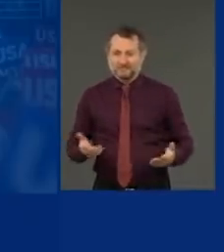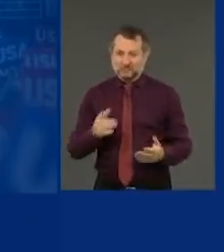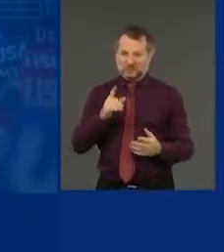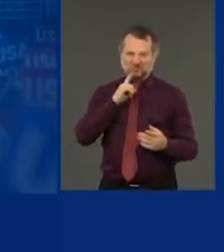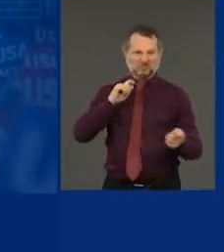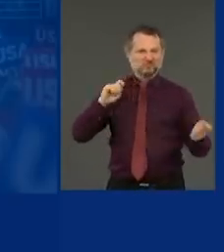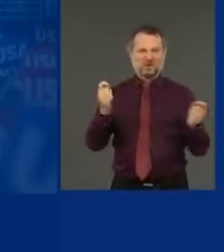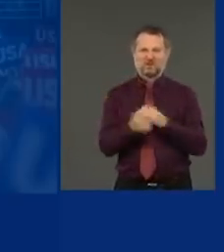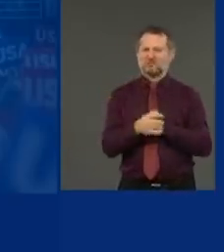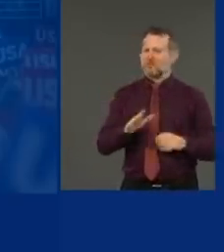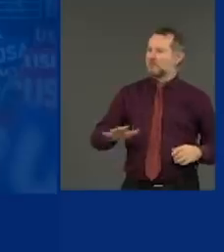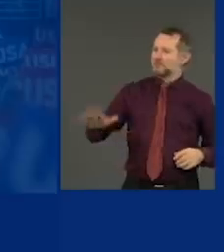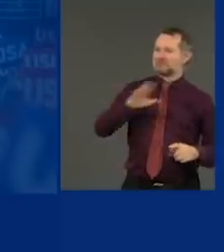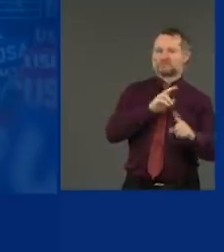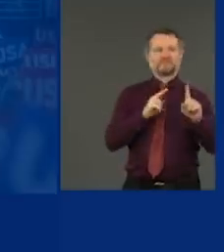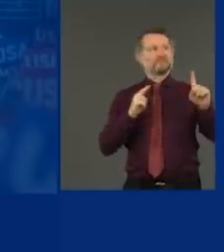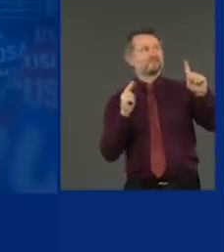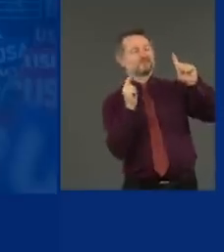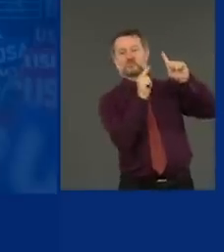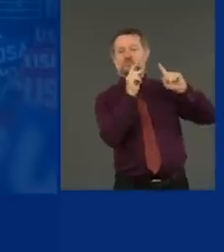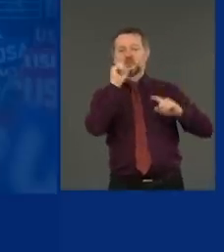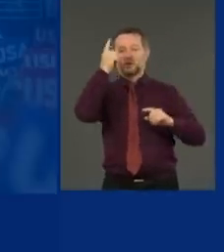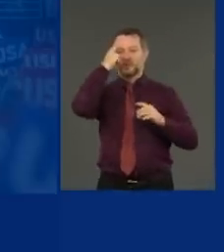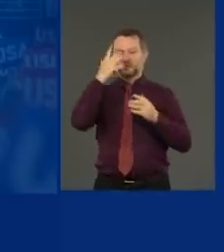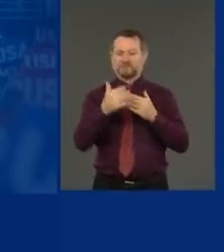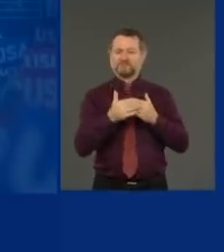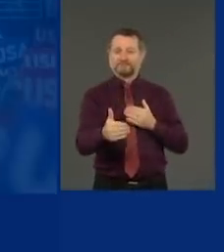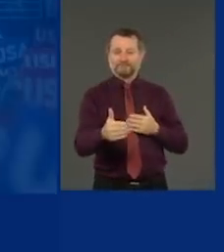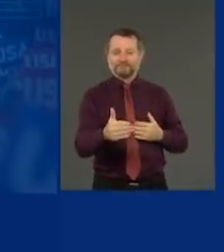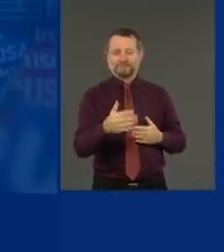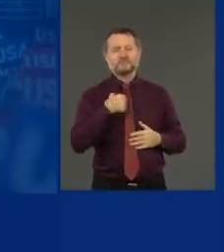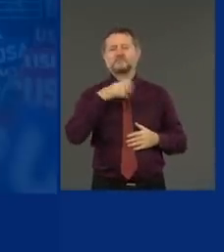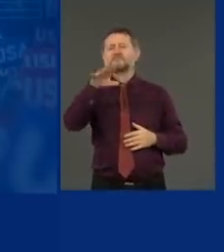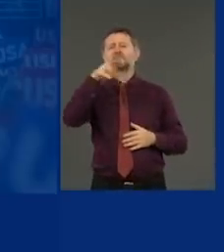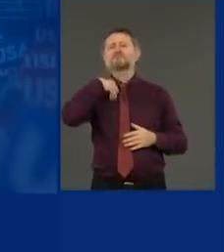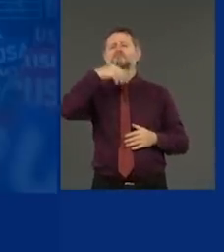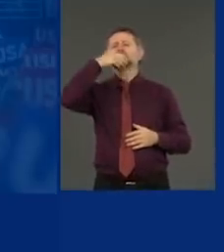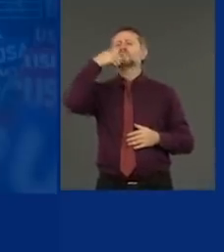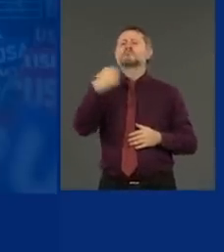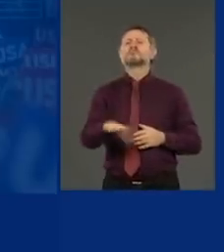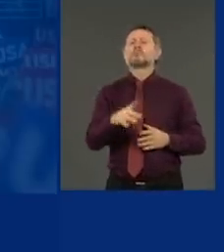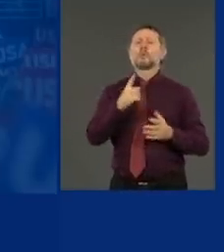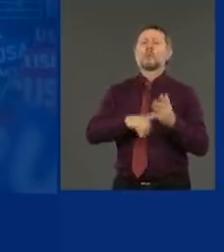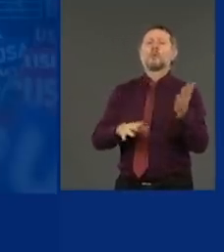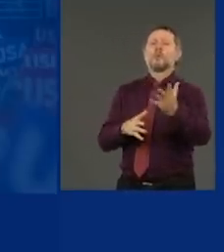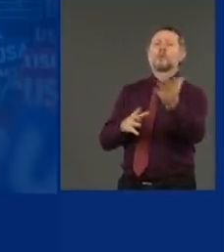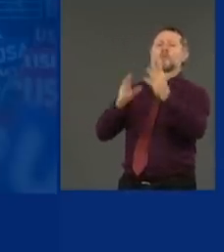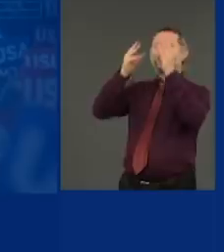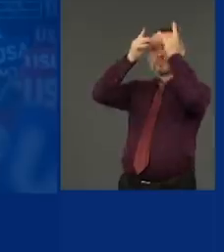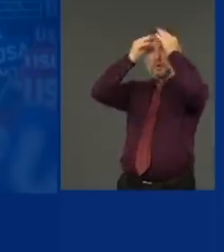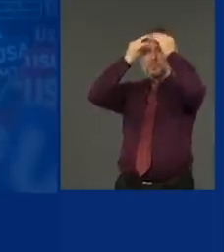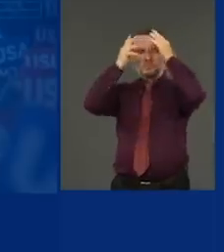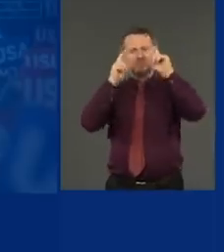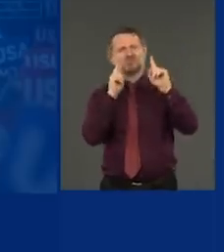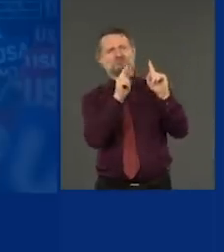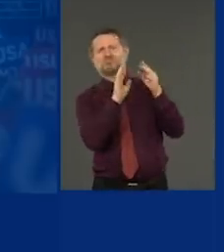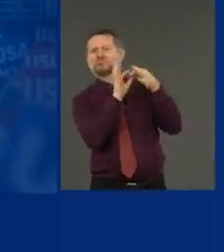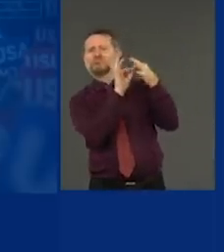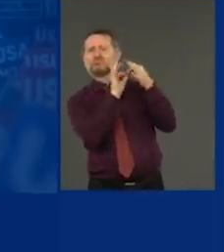time. Because I don't care what you thought about government yesterday, pre-COVID.